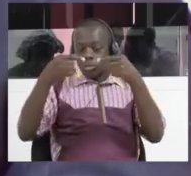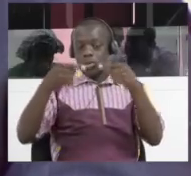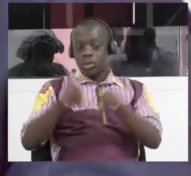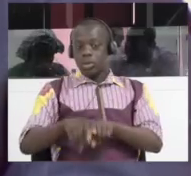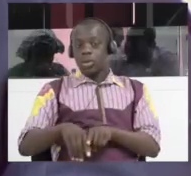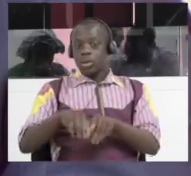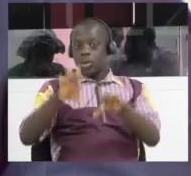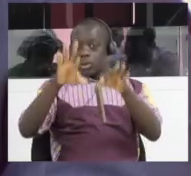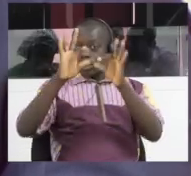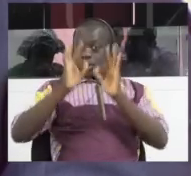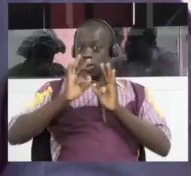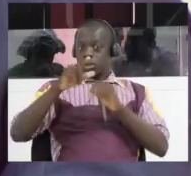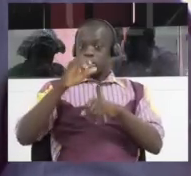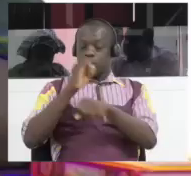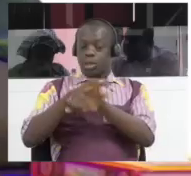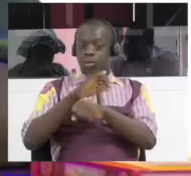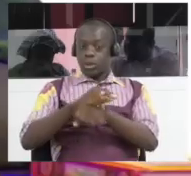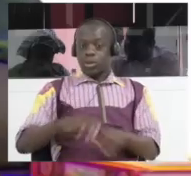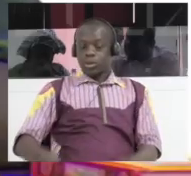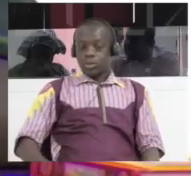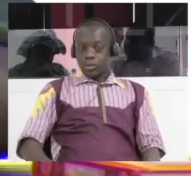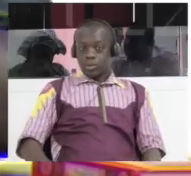And you accepted that advice, didn't you?